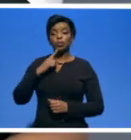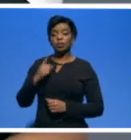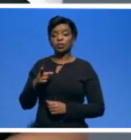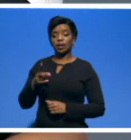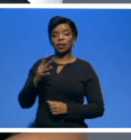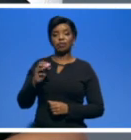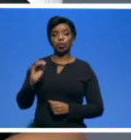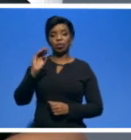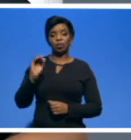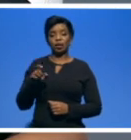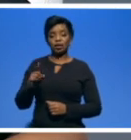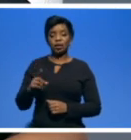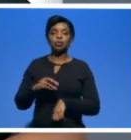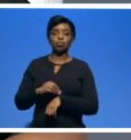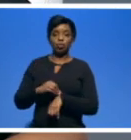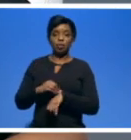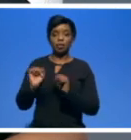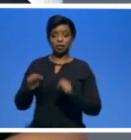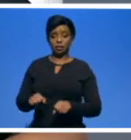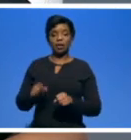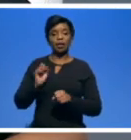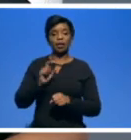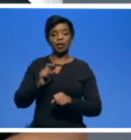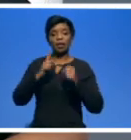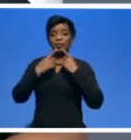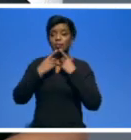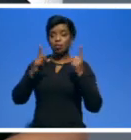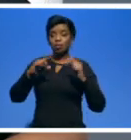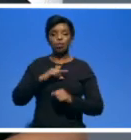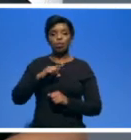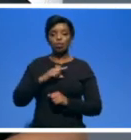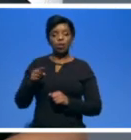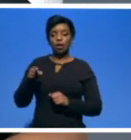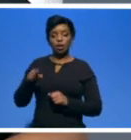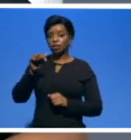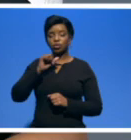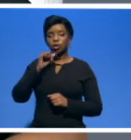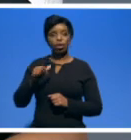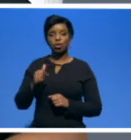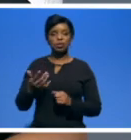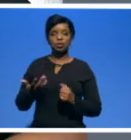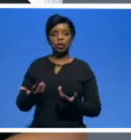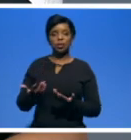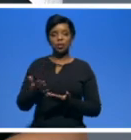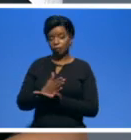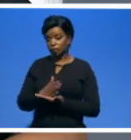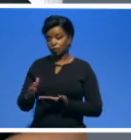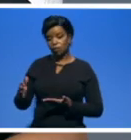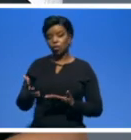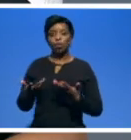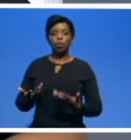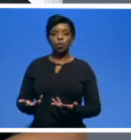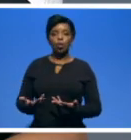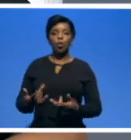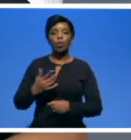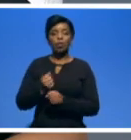problematic, this pronouncement, because it's not eradicating, you know, or really making sure